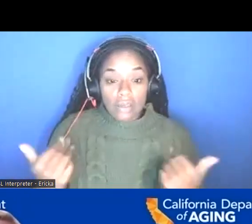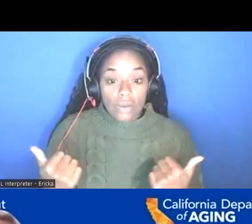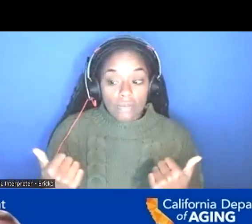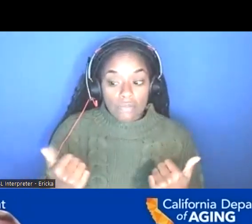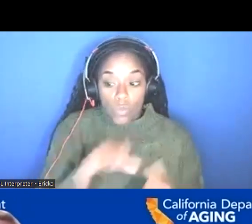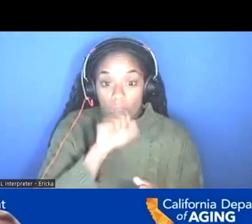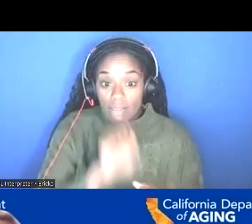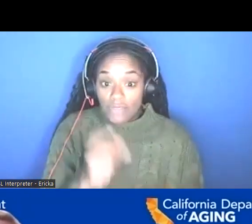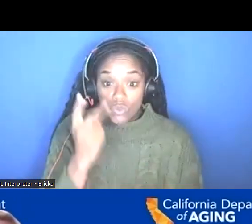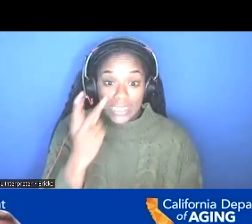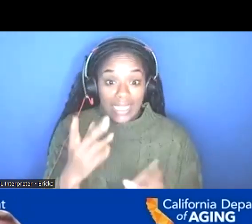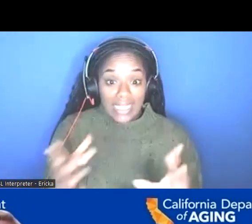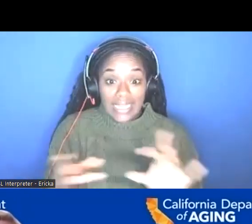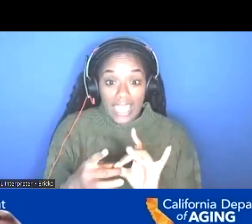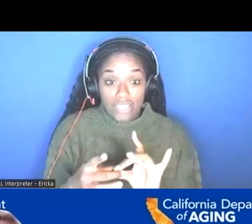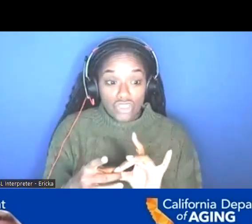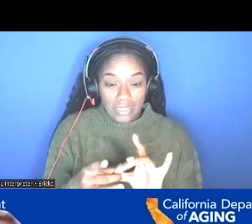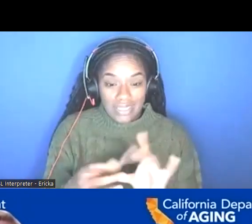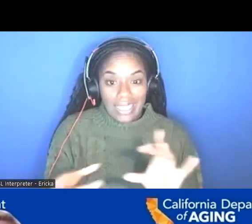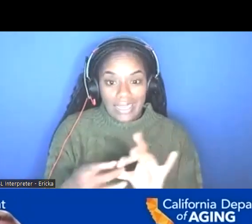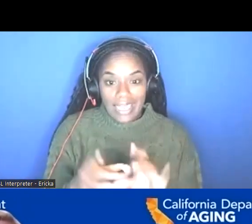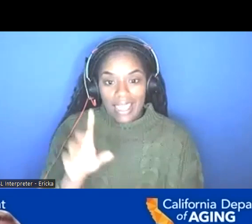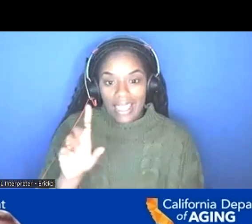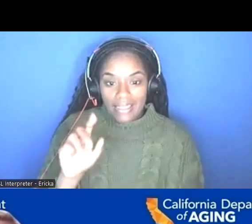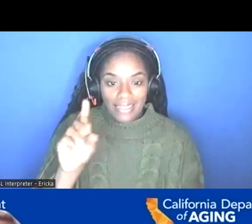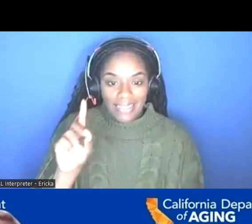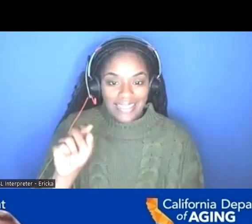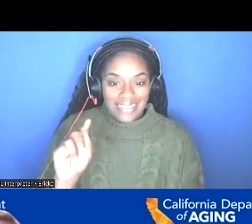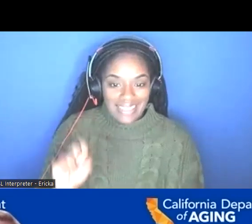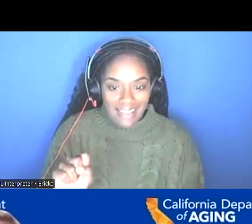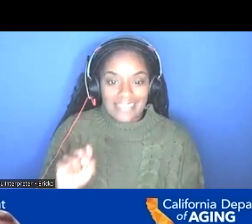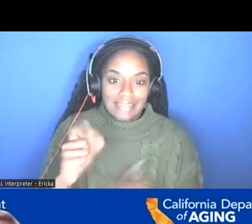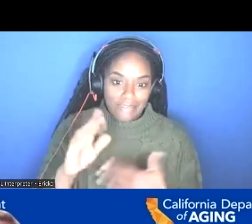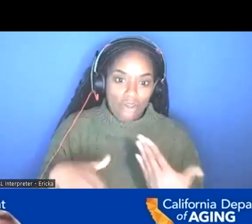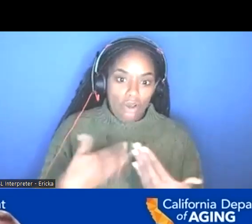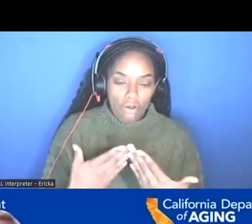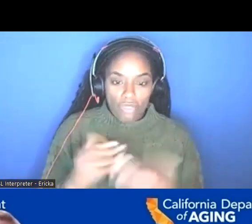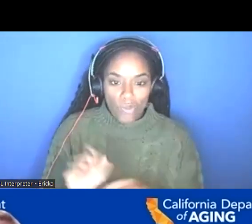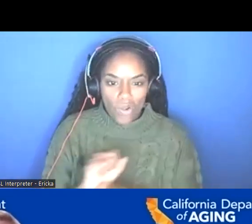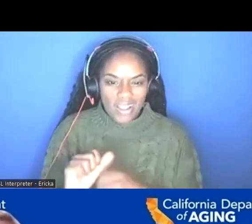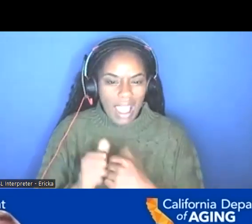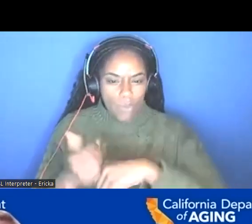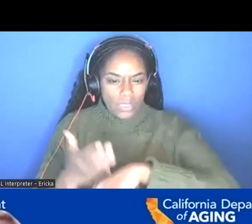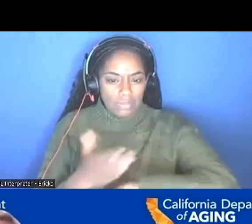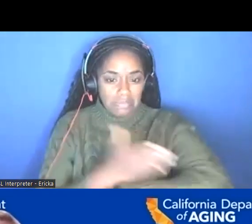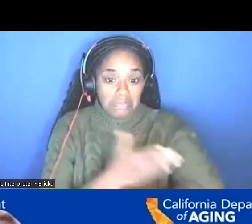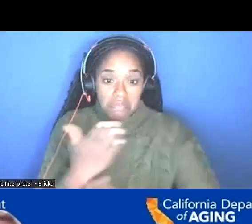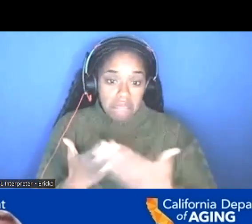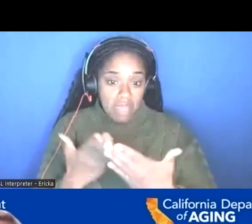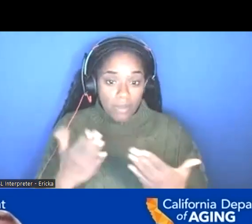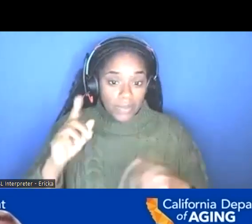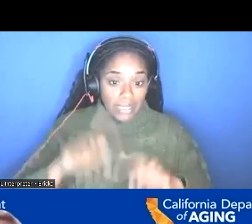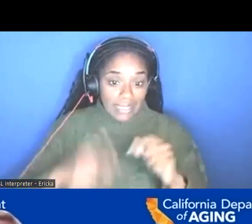love to see connecting the dots of all these different work and how it's progressing, even though it may not be reflected right